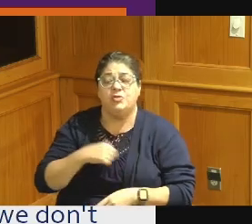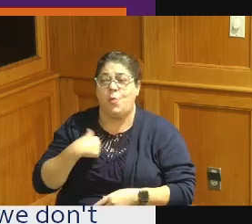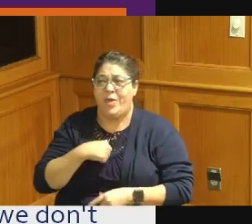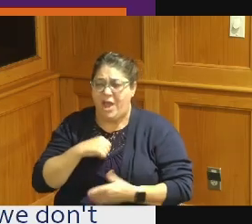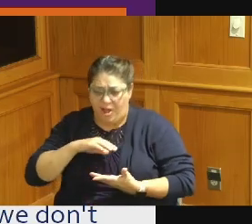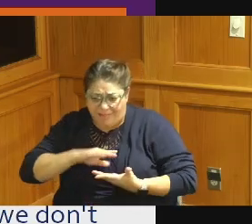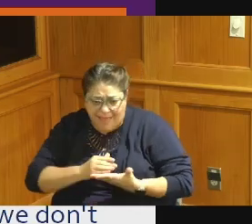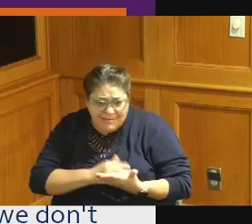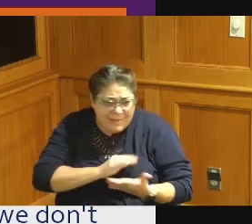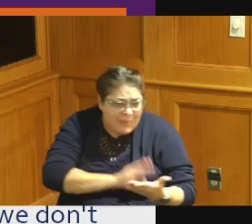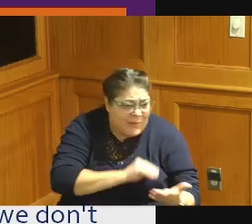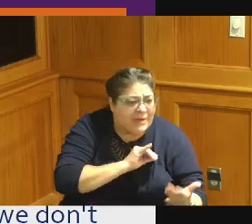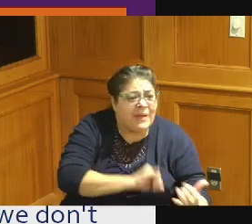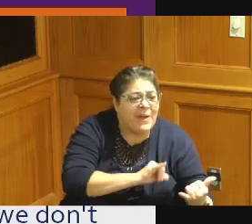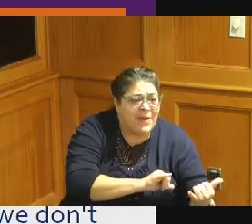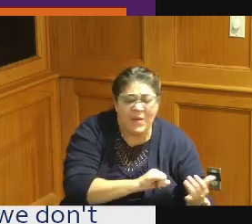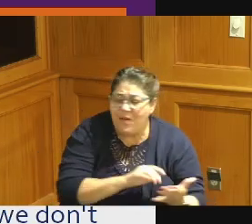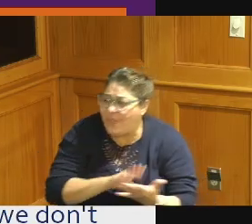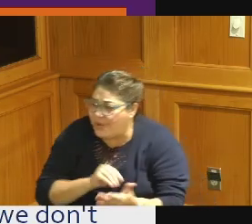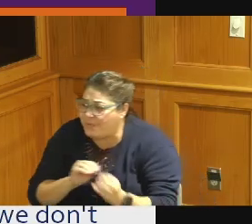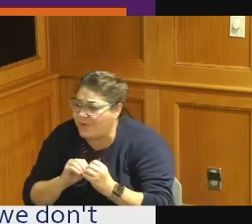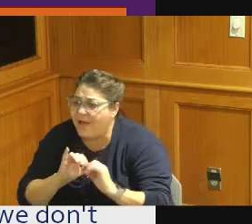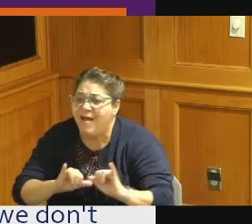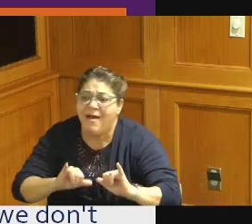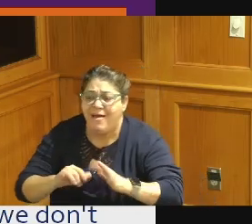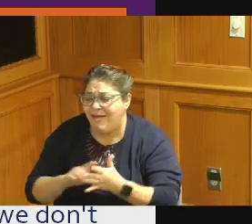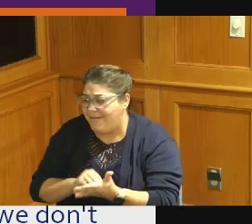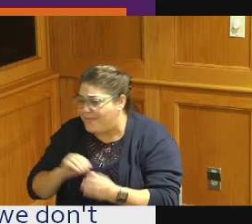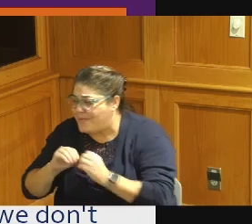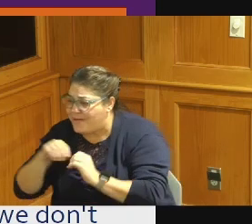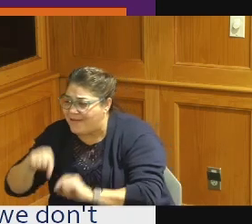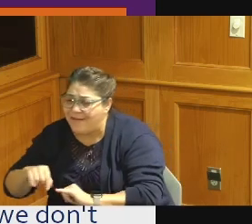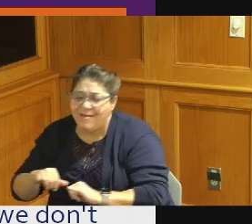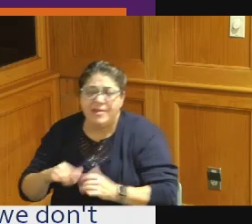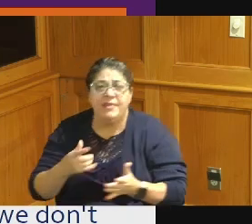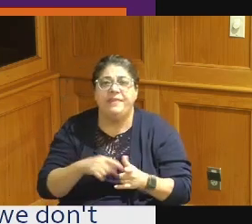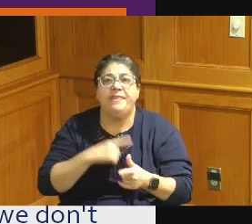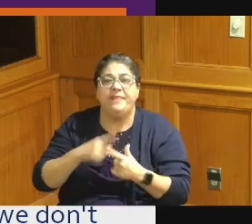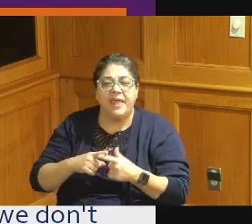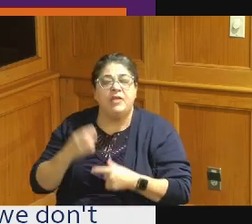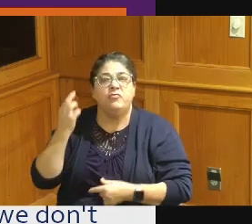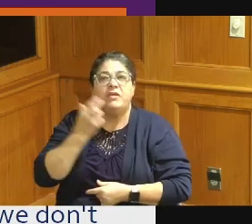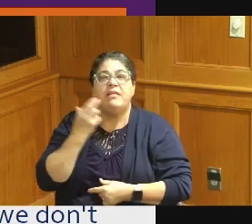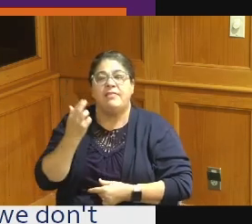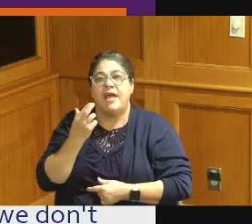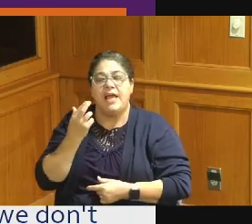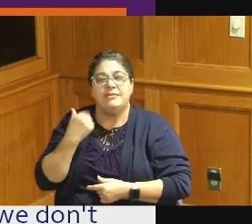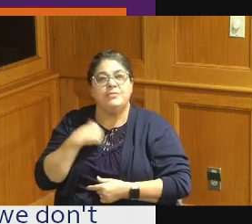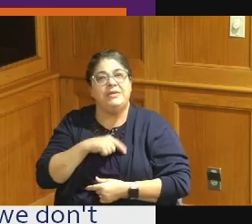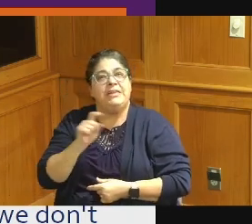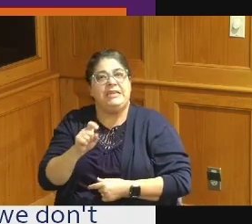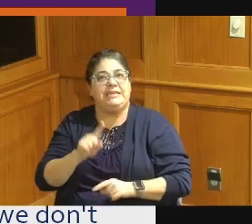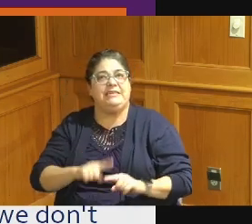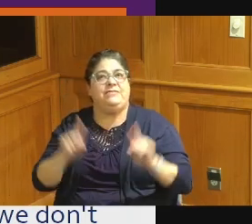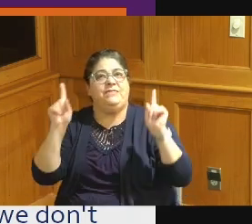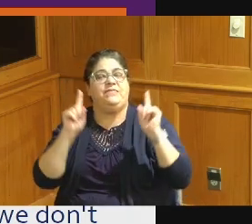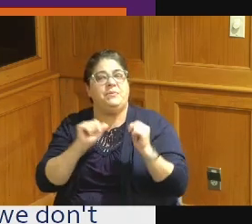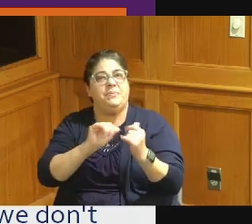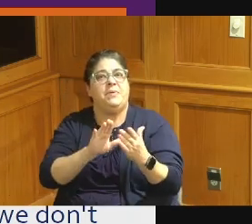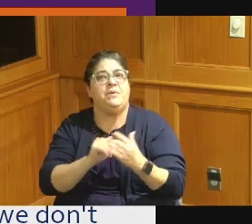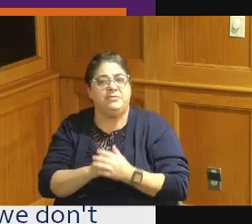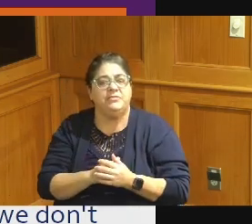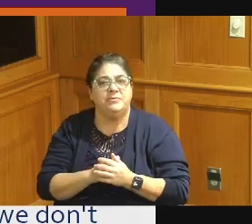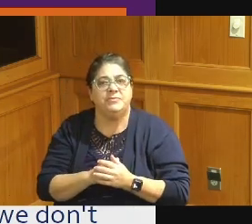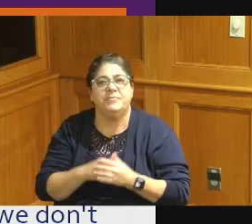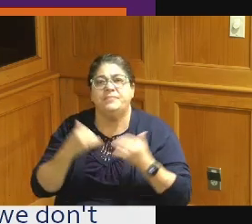progress. The places where this has happened that we've looked into, they've been at it for a